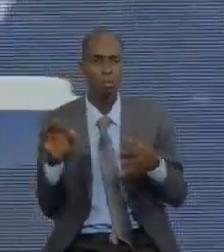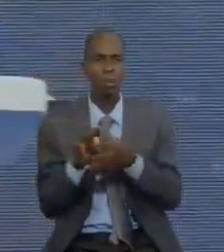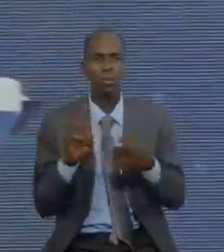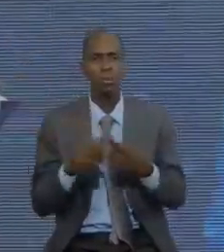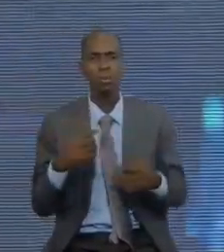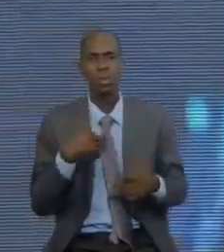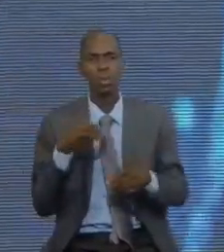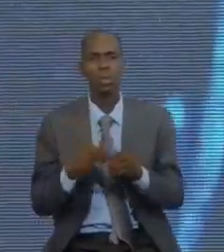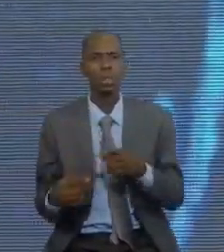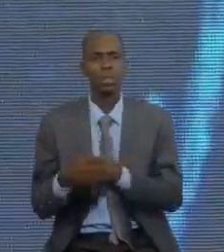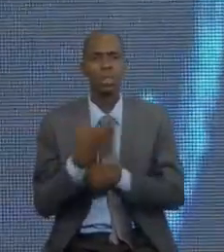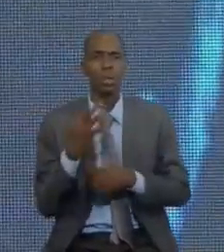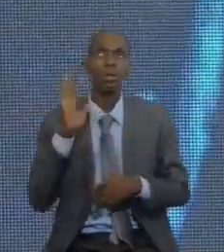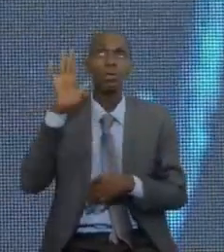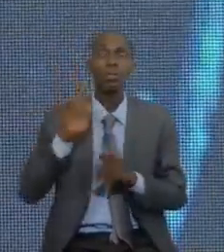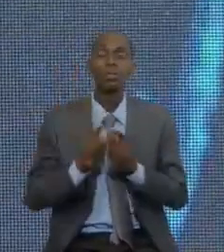fierce anger.